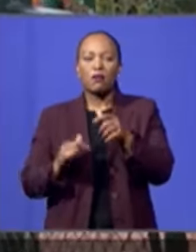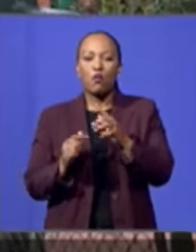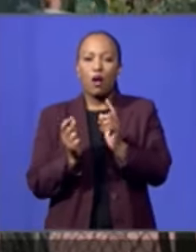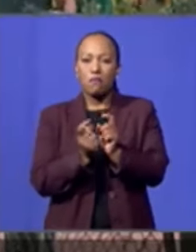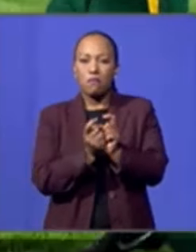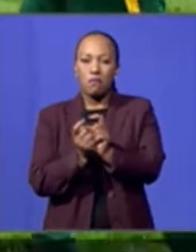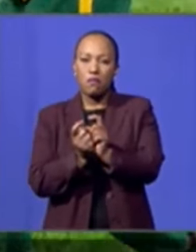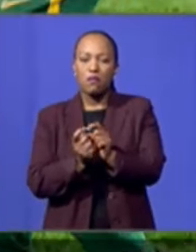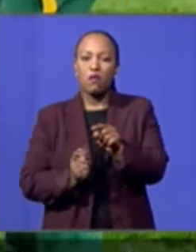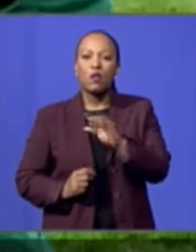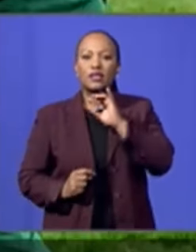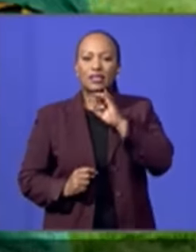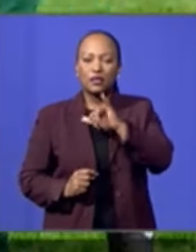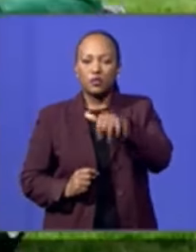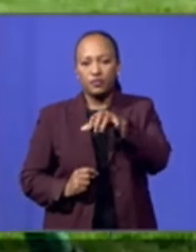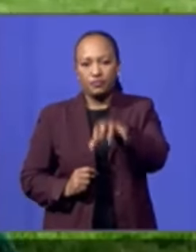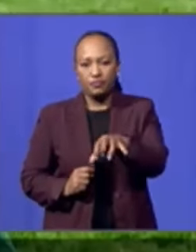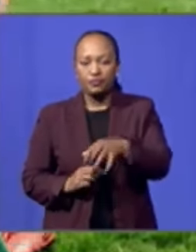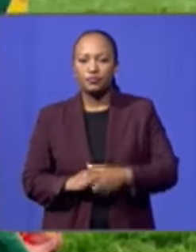ka la Matlhatso mo Johannesburg.